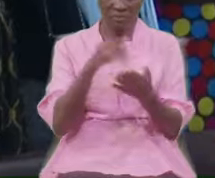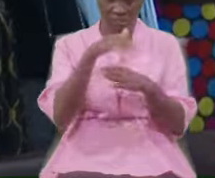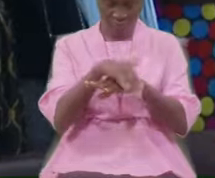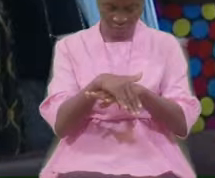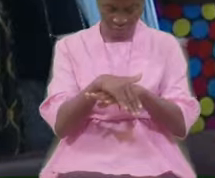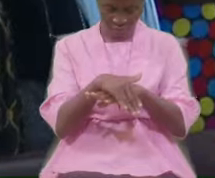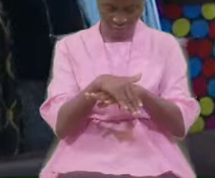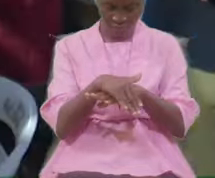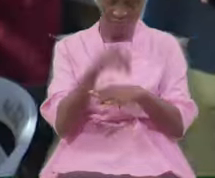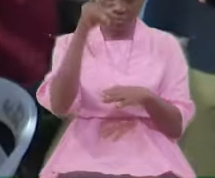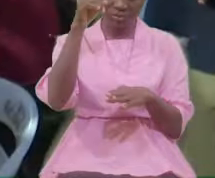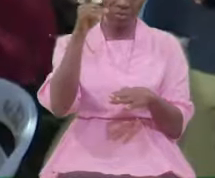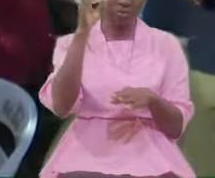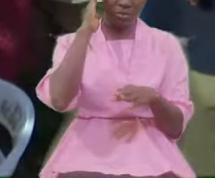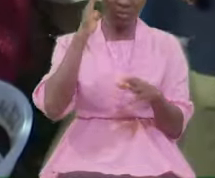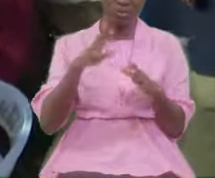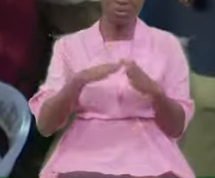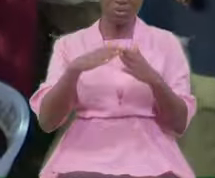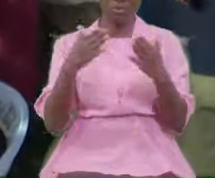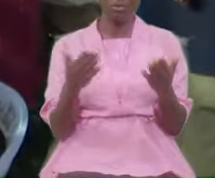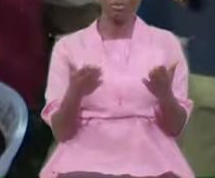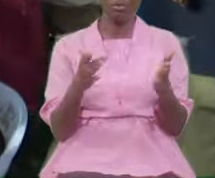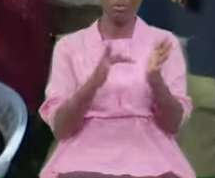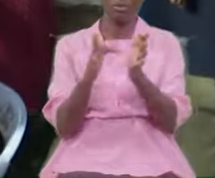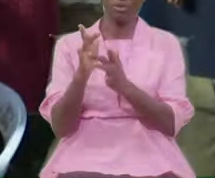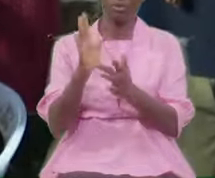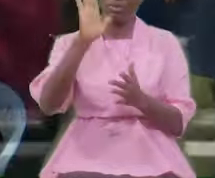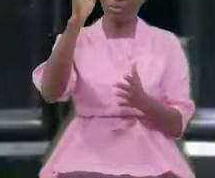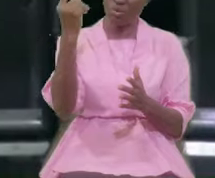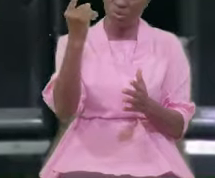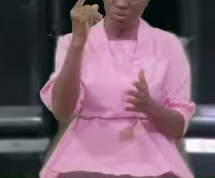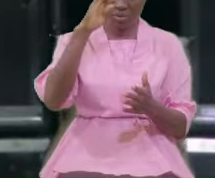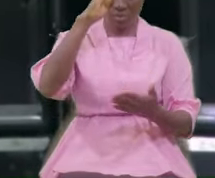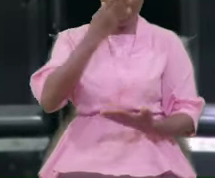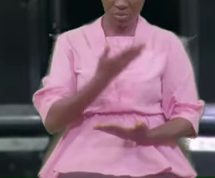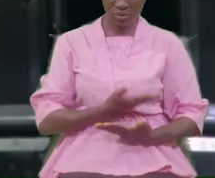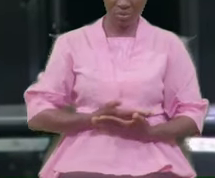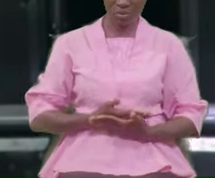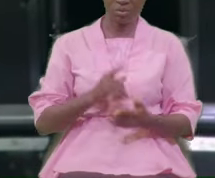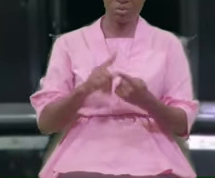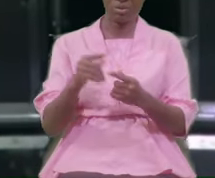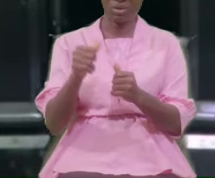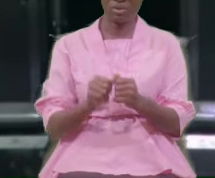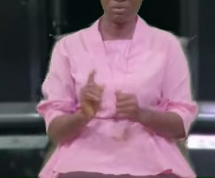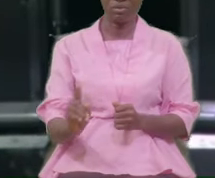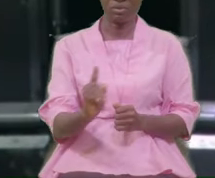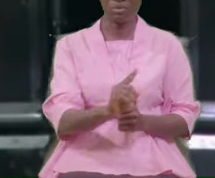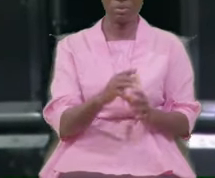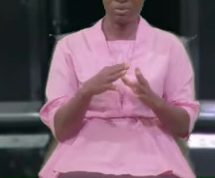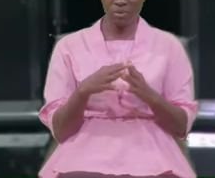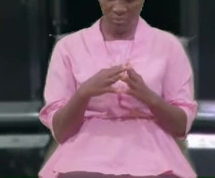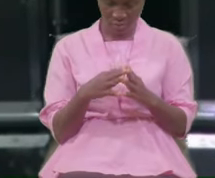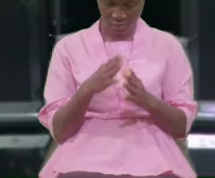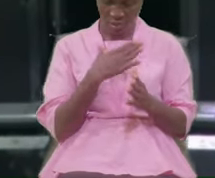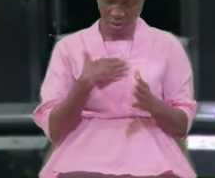feel Jesus son topay anak Love